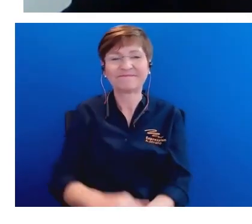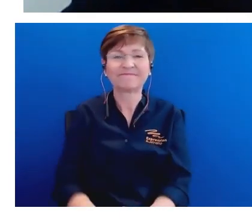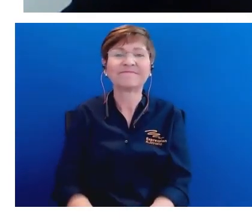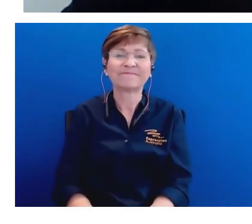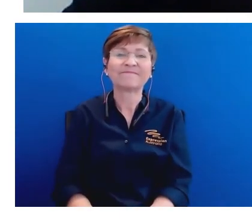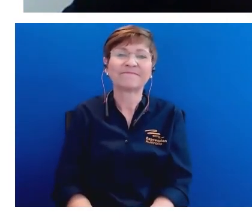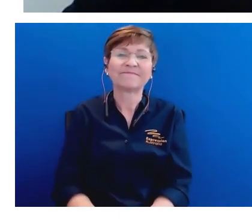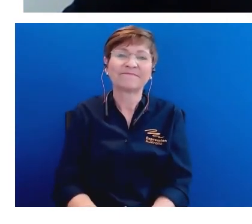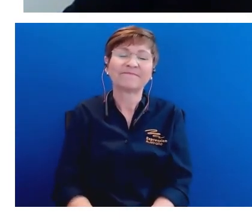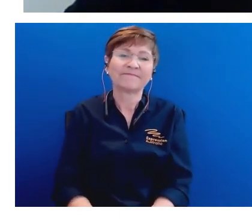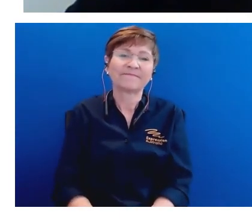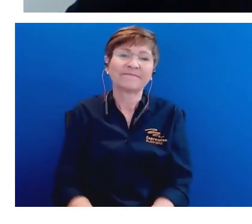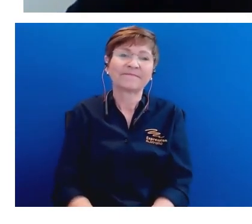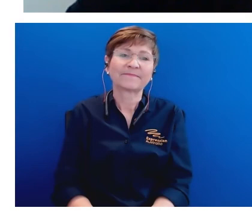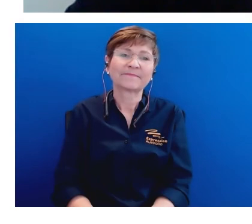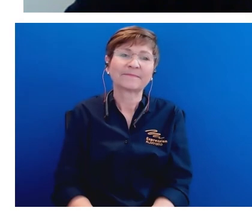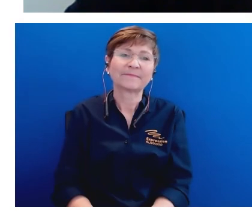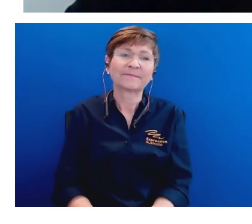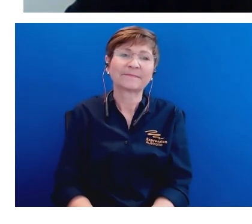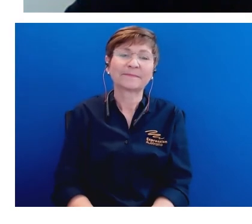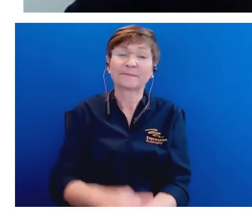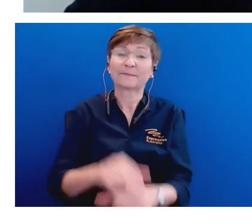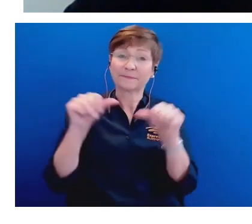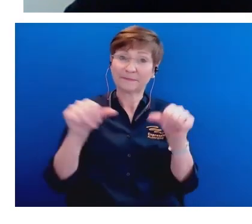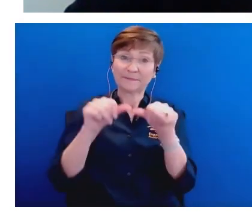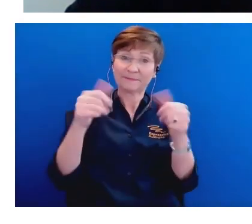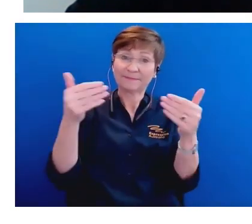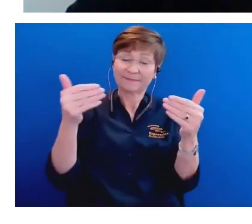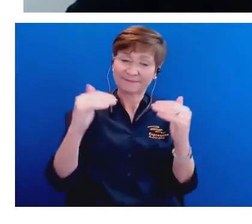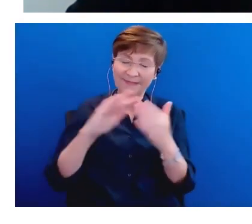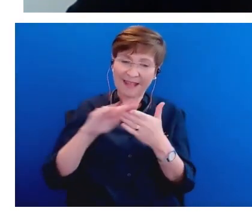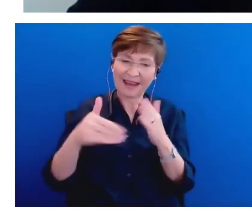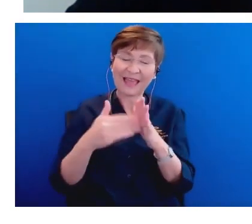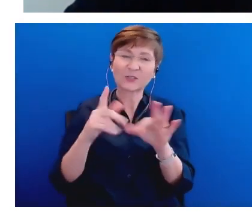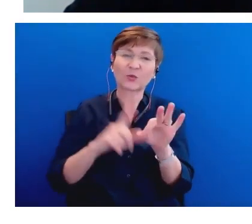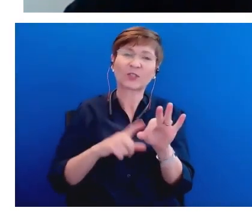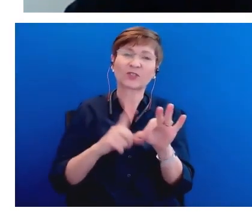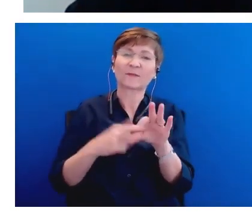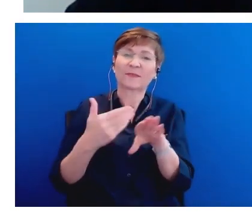Yeah. Okay, so I'll go to the last question before we wrap up.